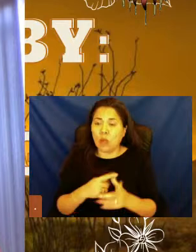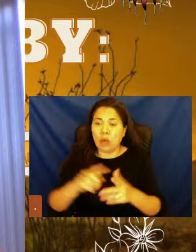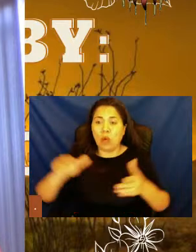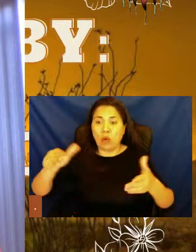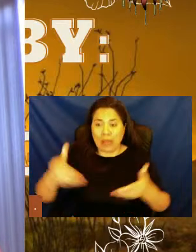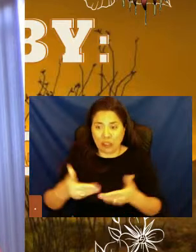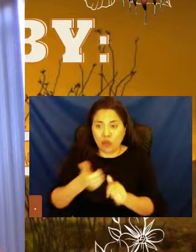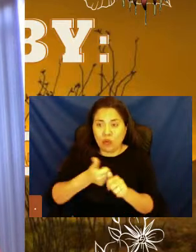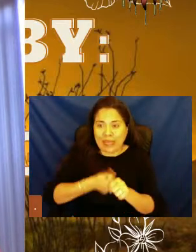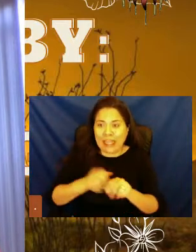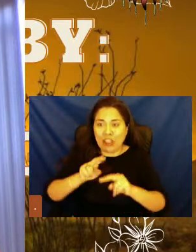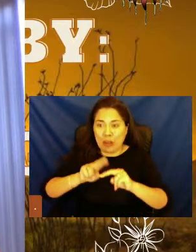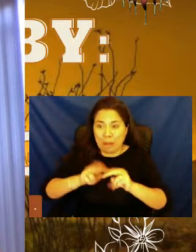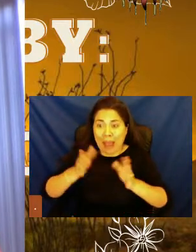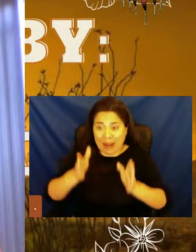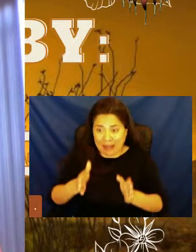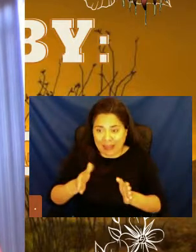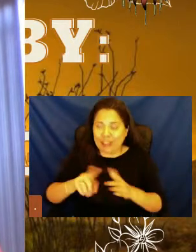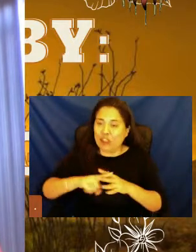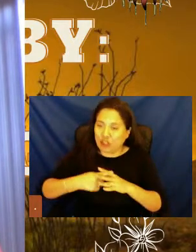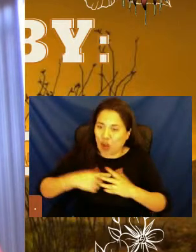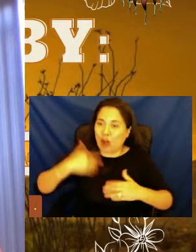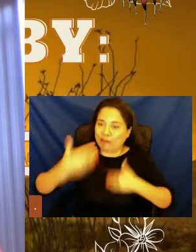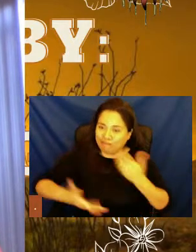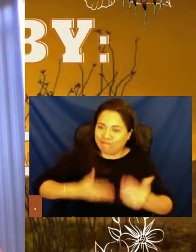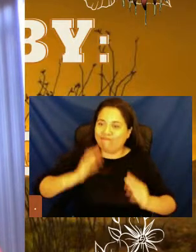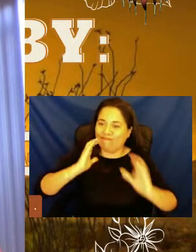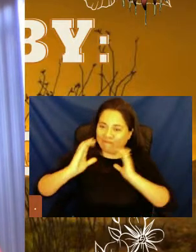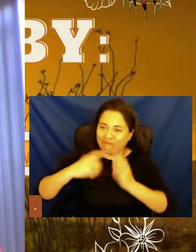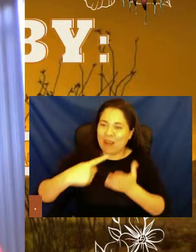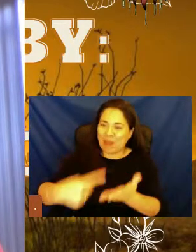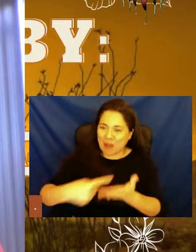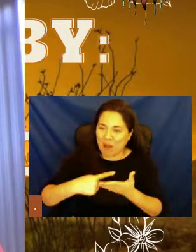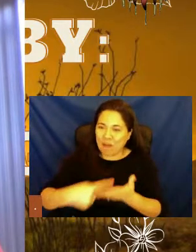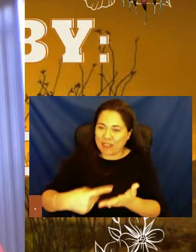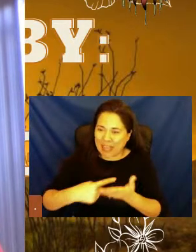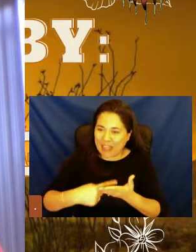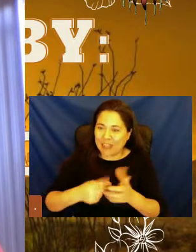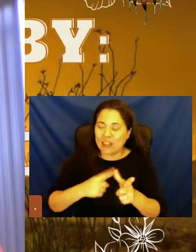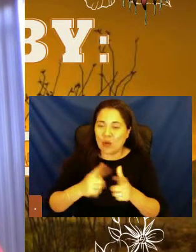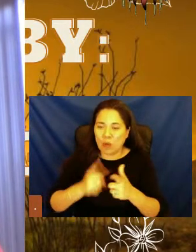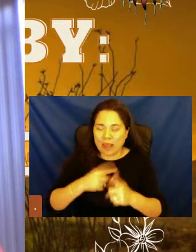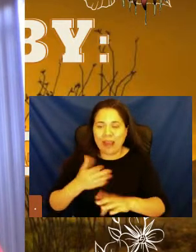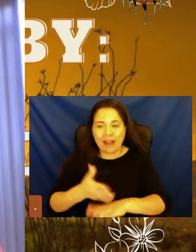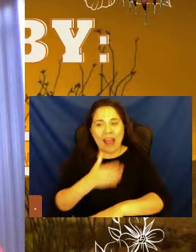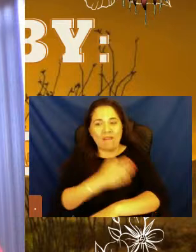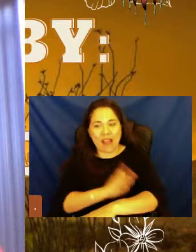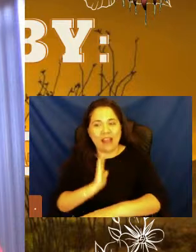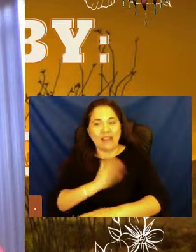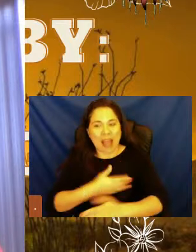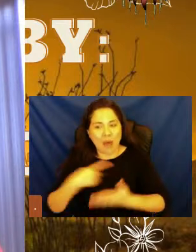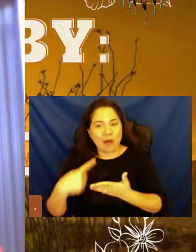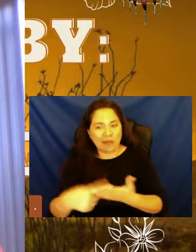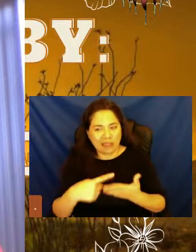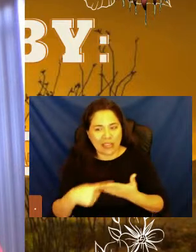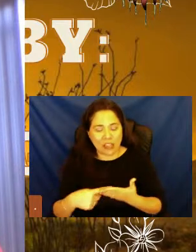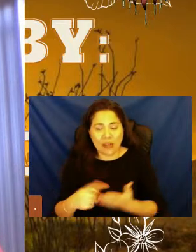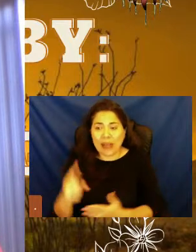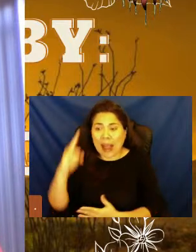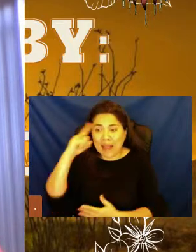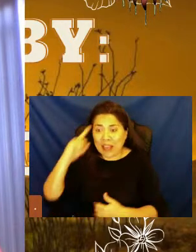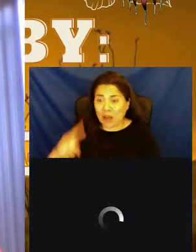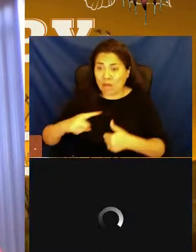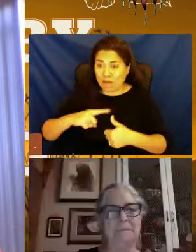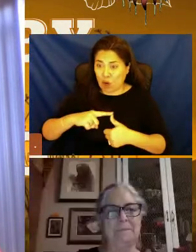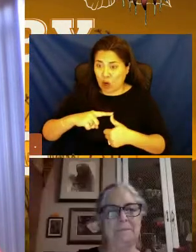those folks and get you all started in this conversation to really advance this work. And so I think first we